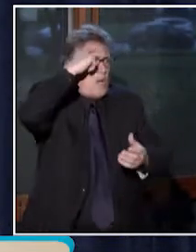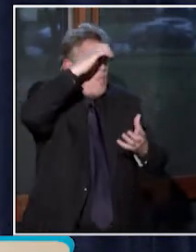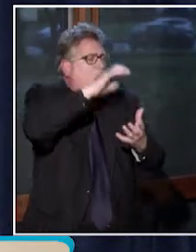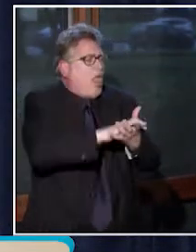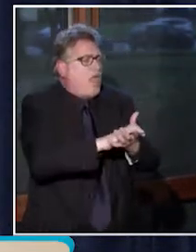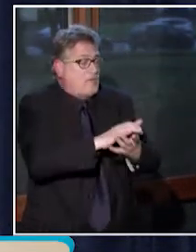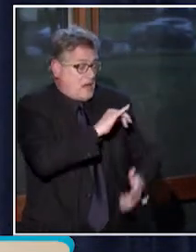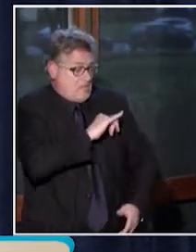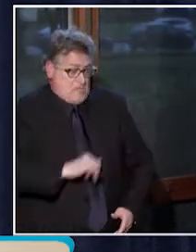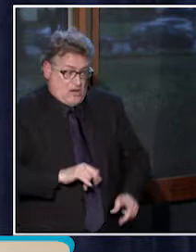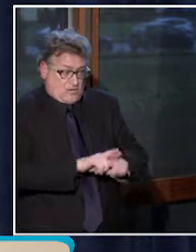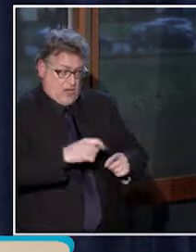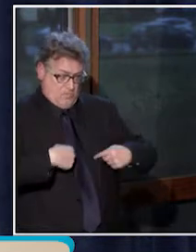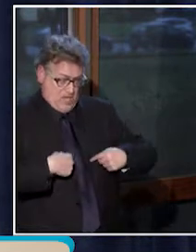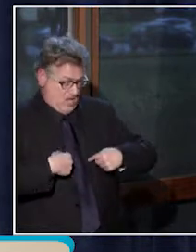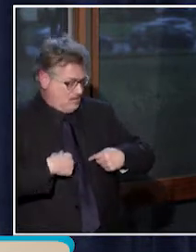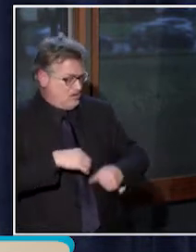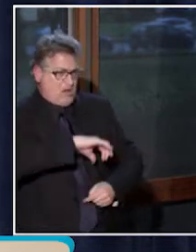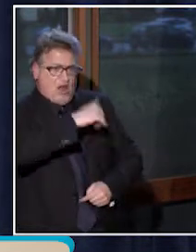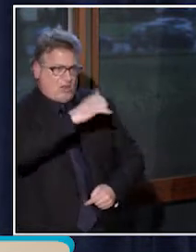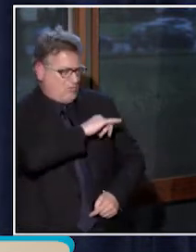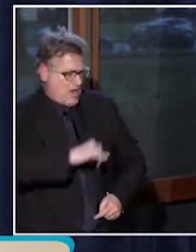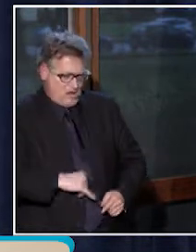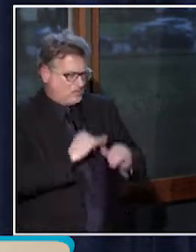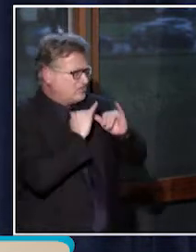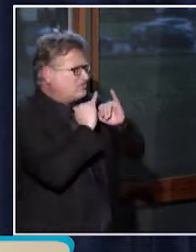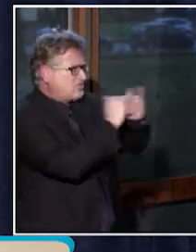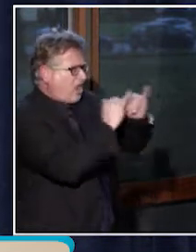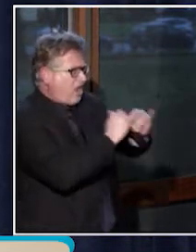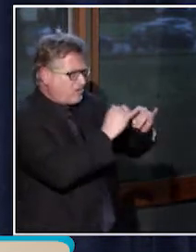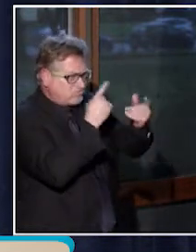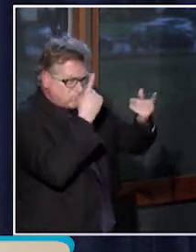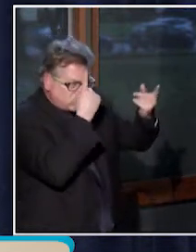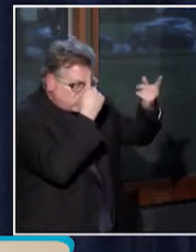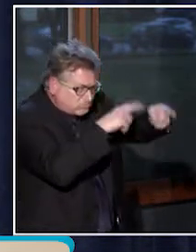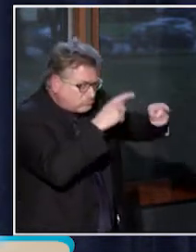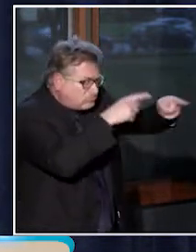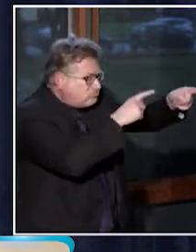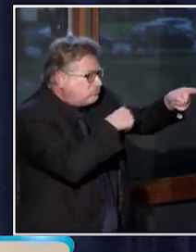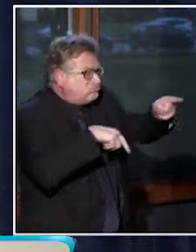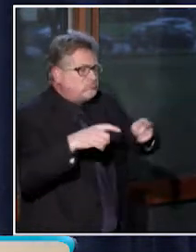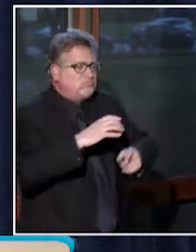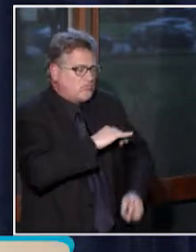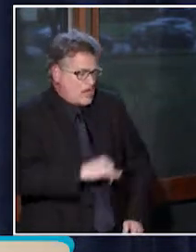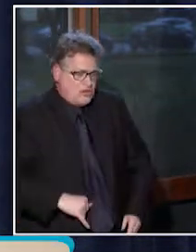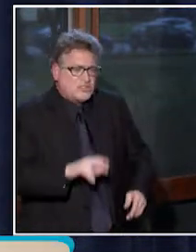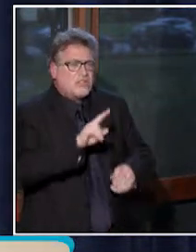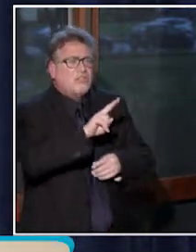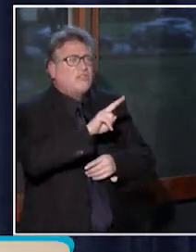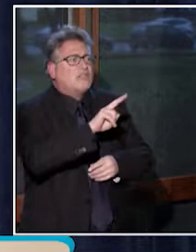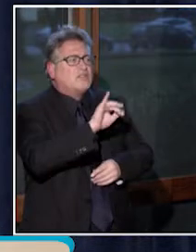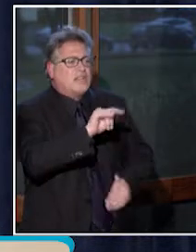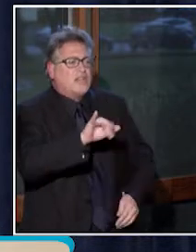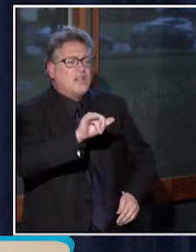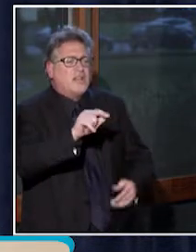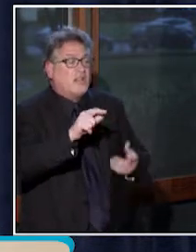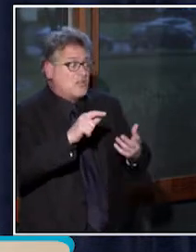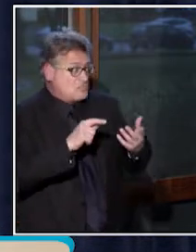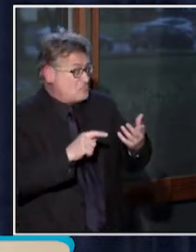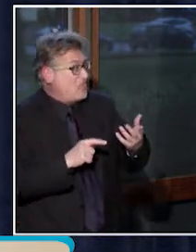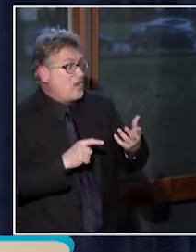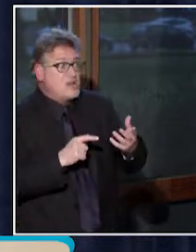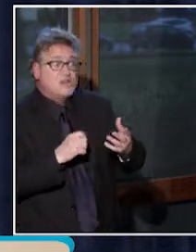mayors like me and other like-minded elected leaders around this country should be arrested